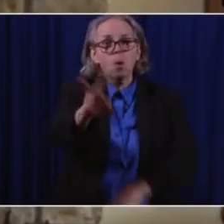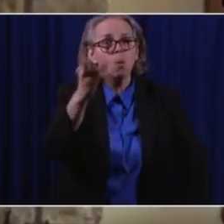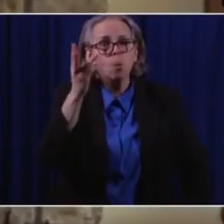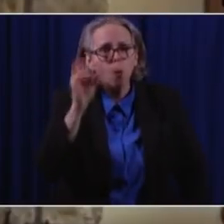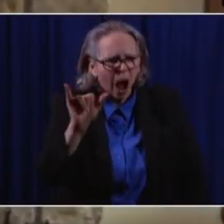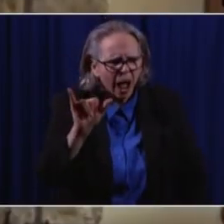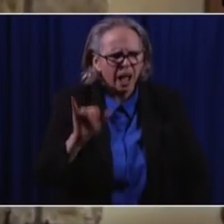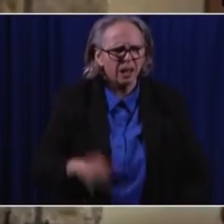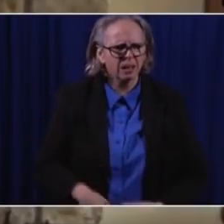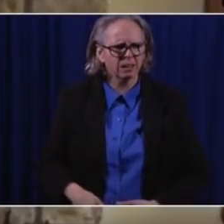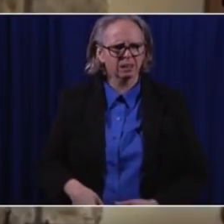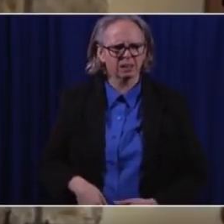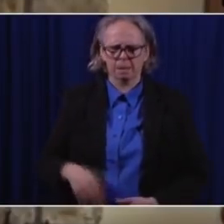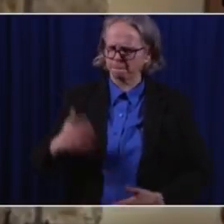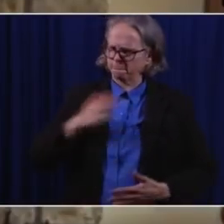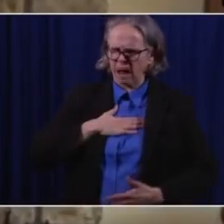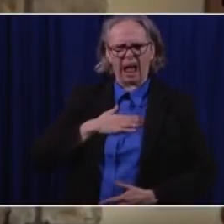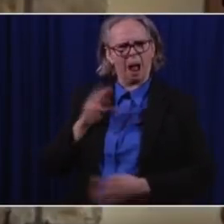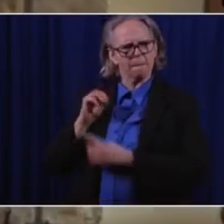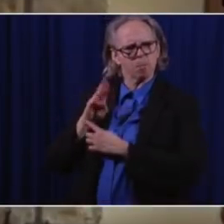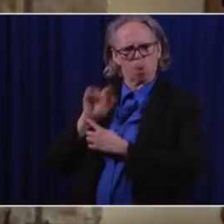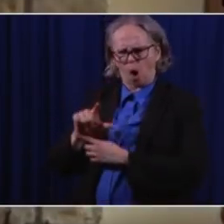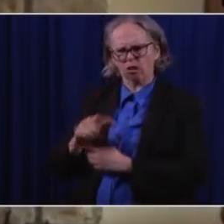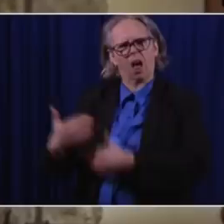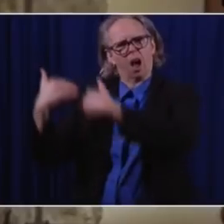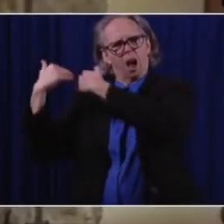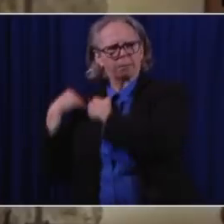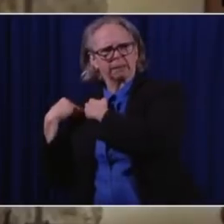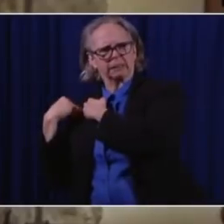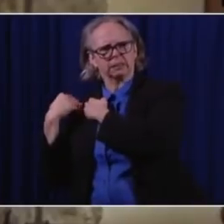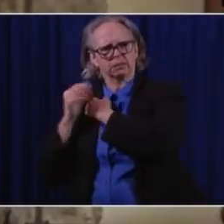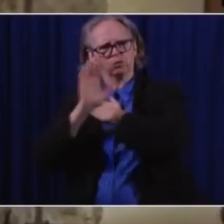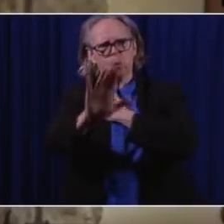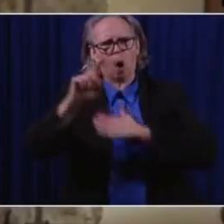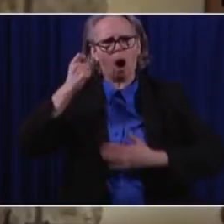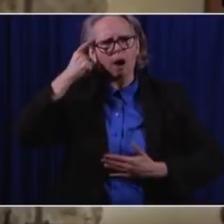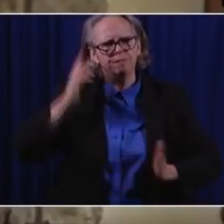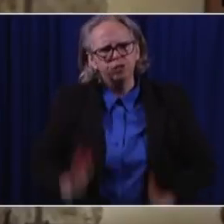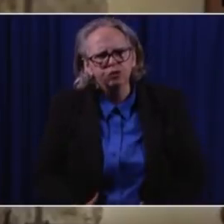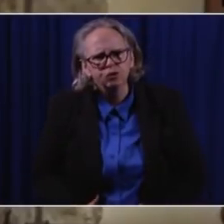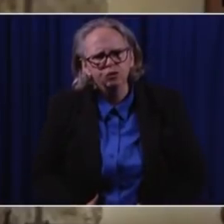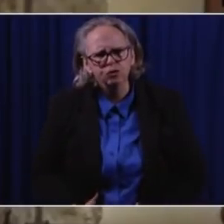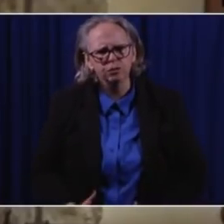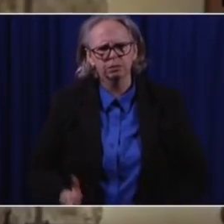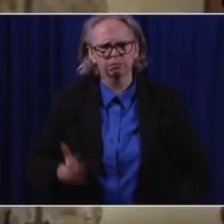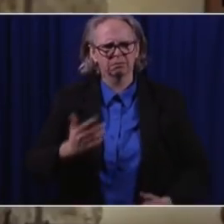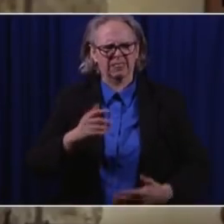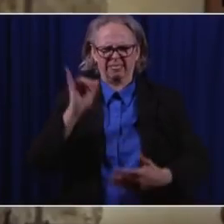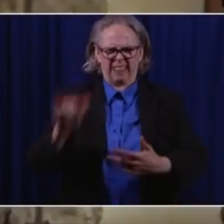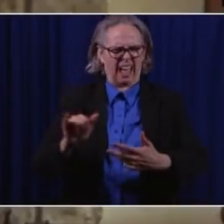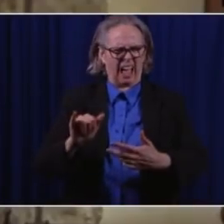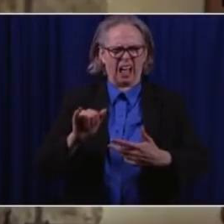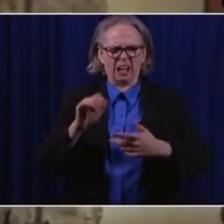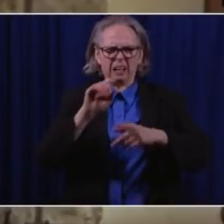do so. We cannot subject Ohioans to these possibilities.